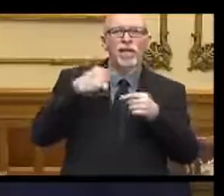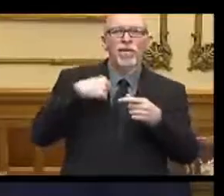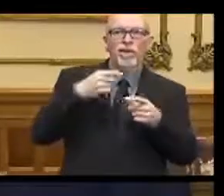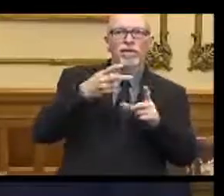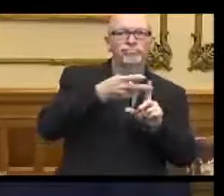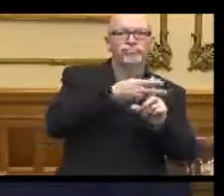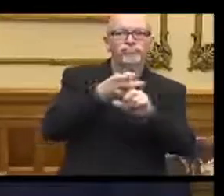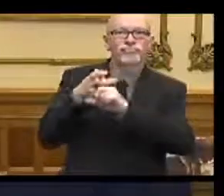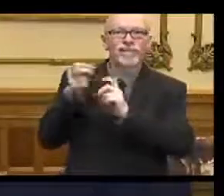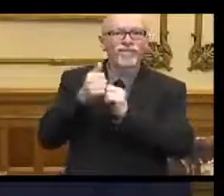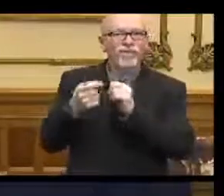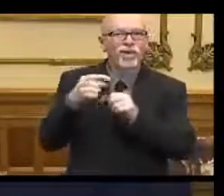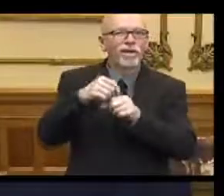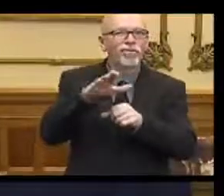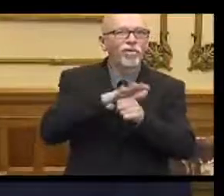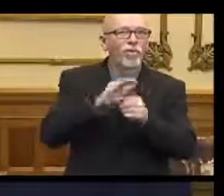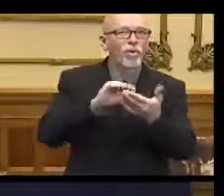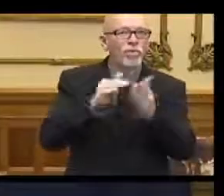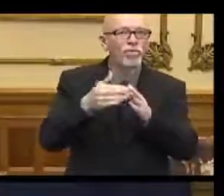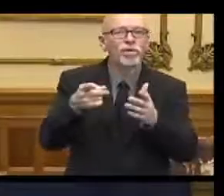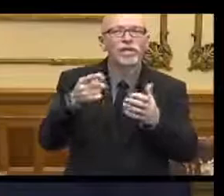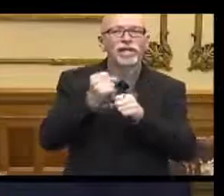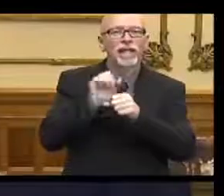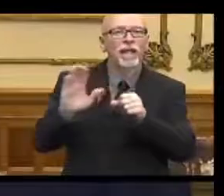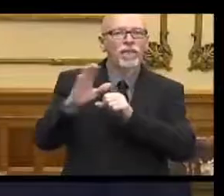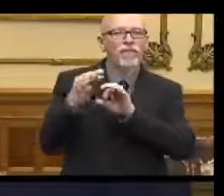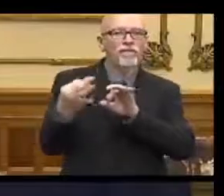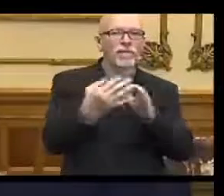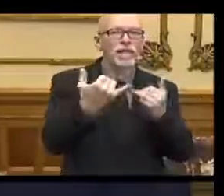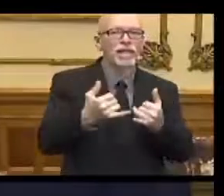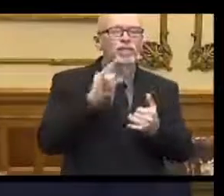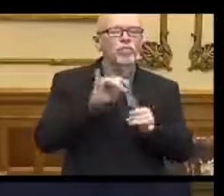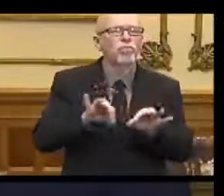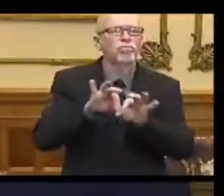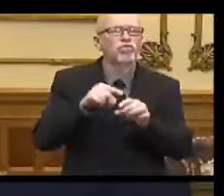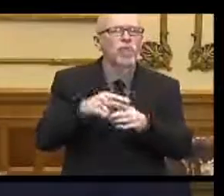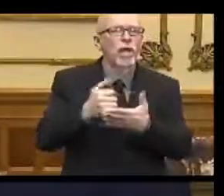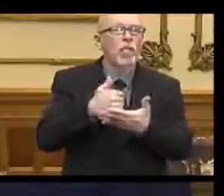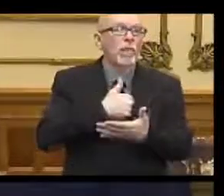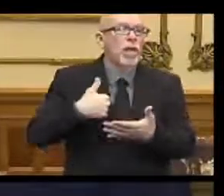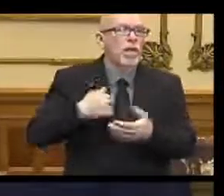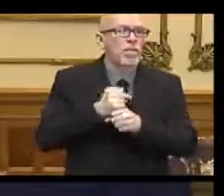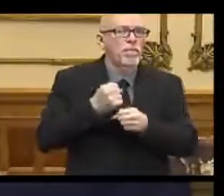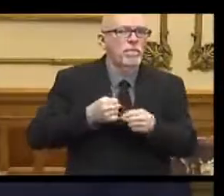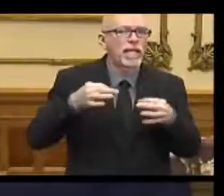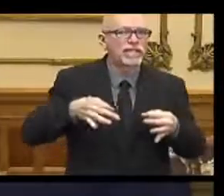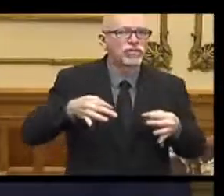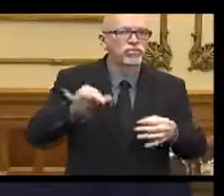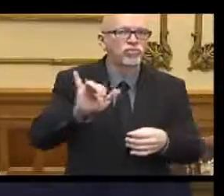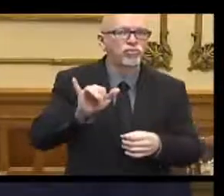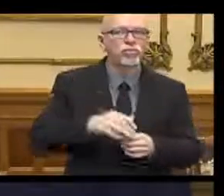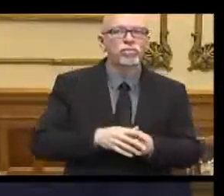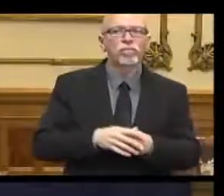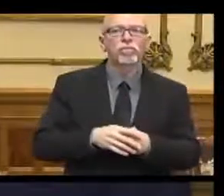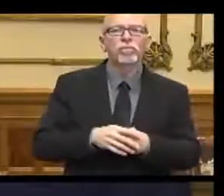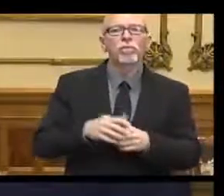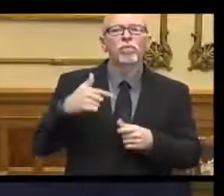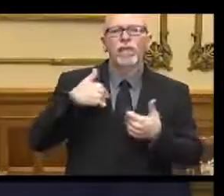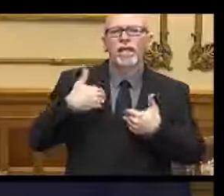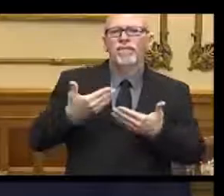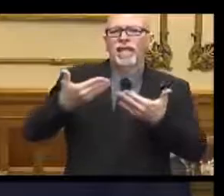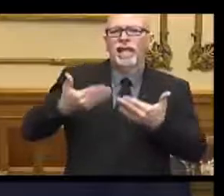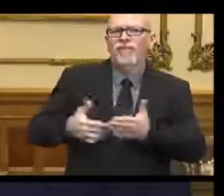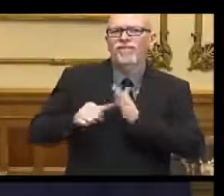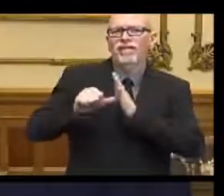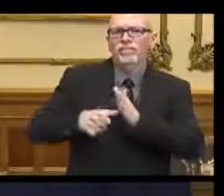your local community and getting their input right now. That's going to help us make decisions as well. We've put a heavy emphasis